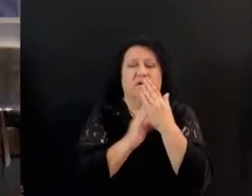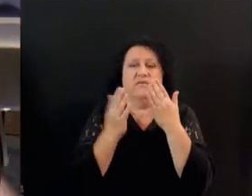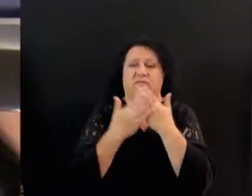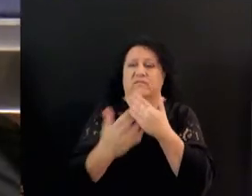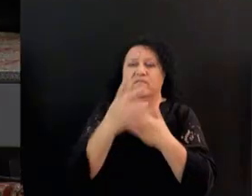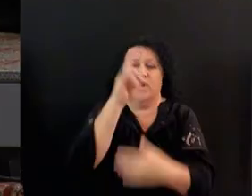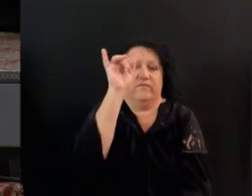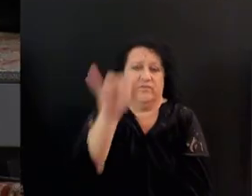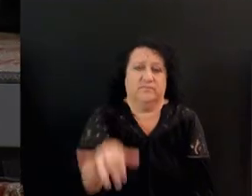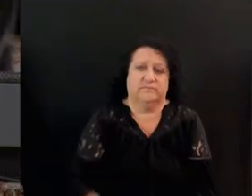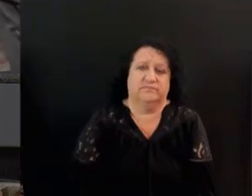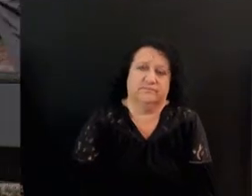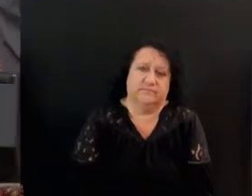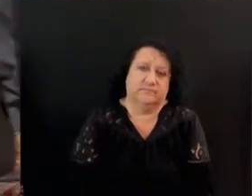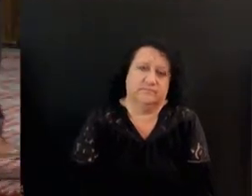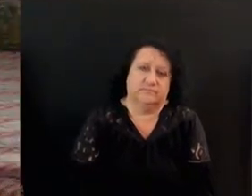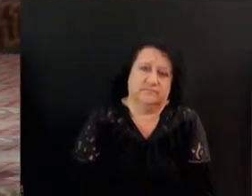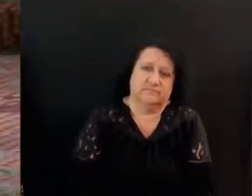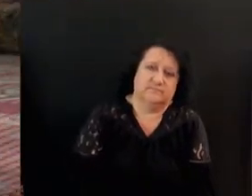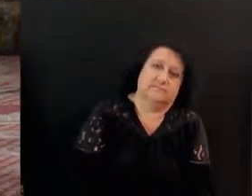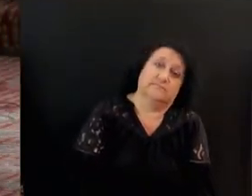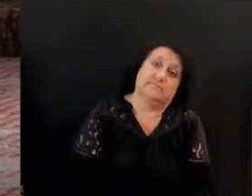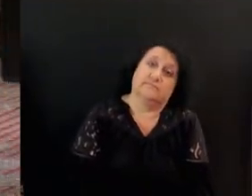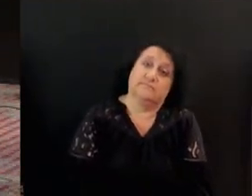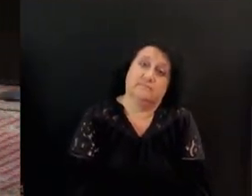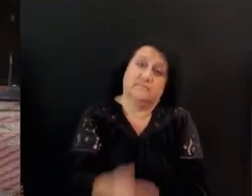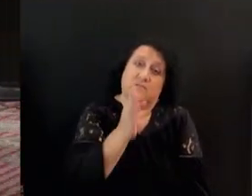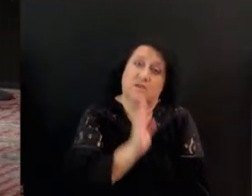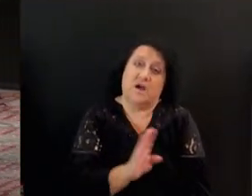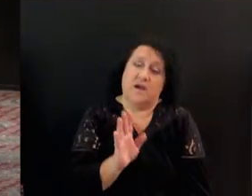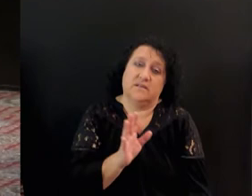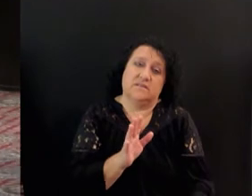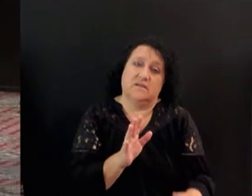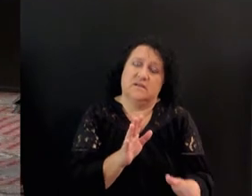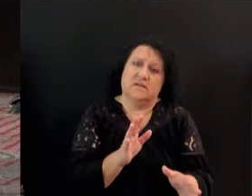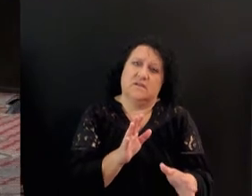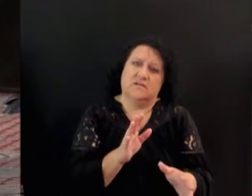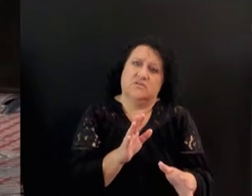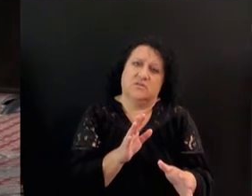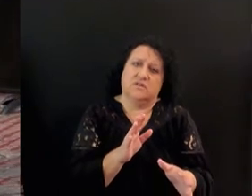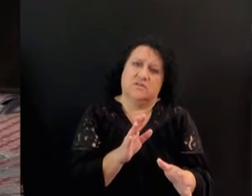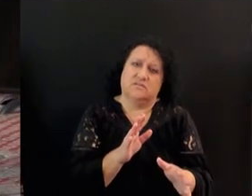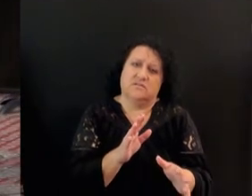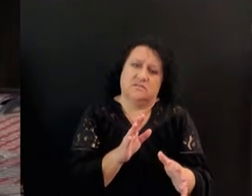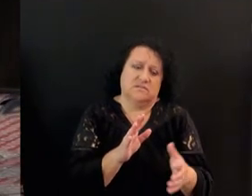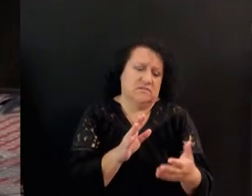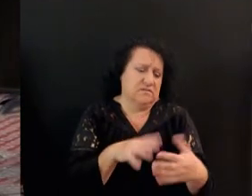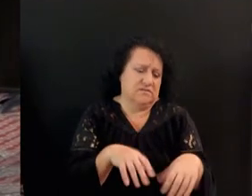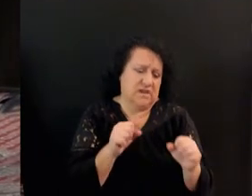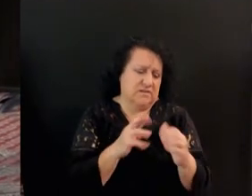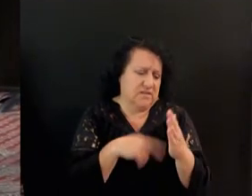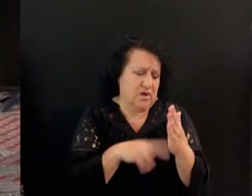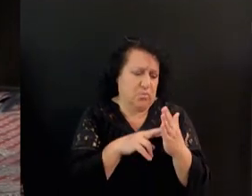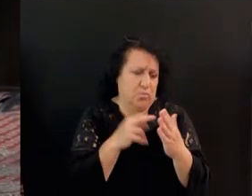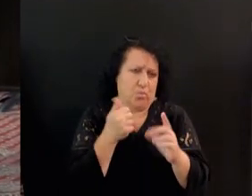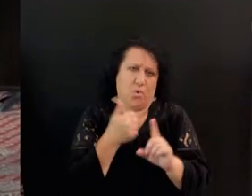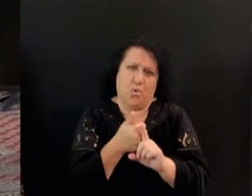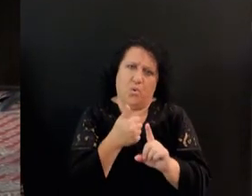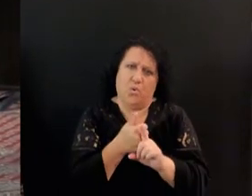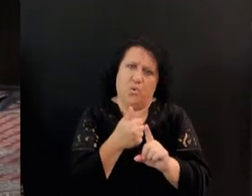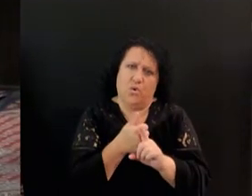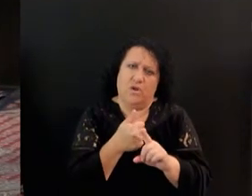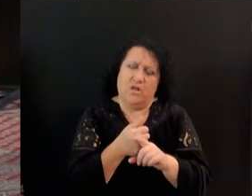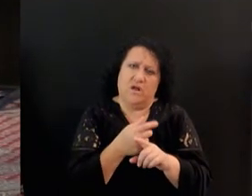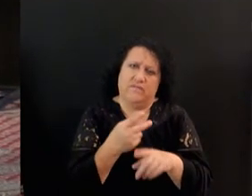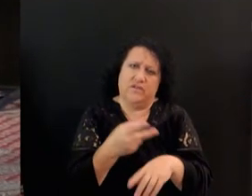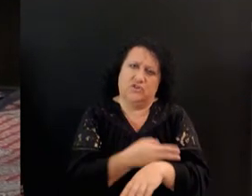God takes this role of the shepherd so seriously so vitally. In just the few minutes we have left here, I